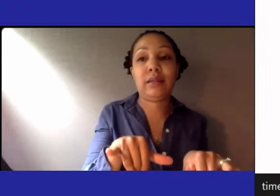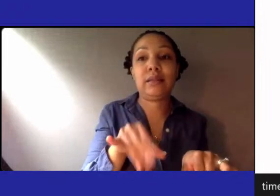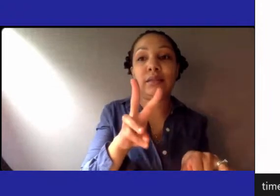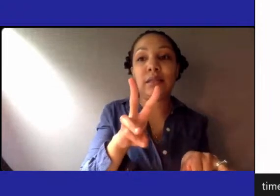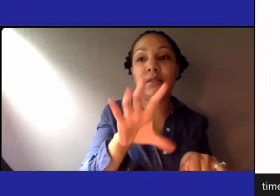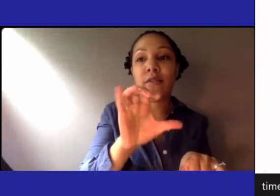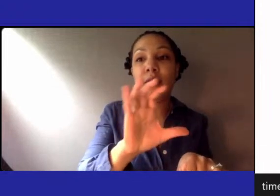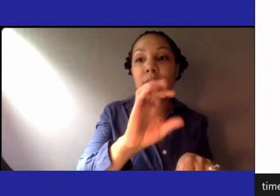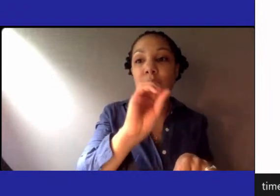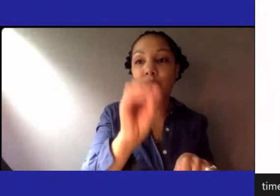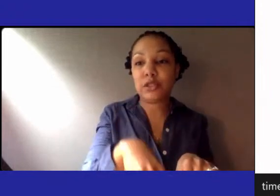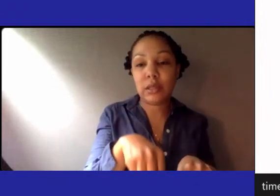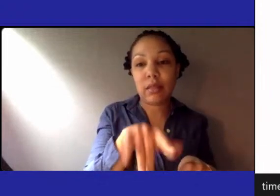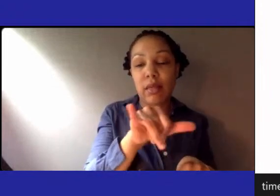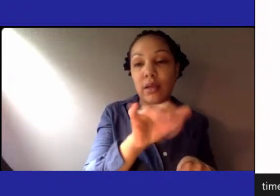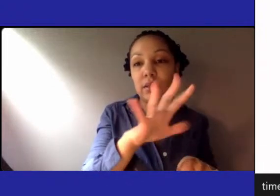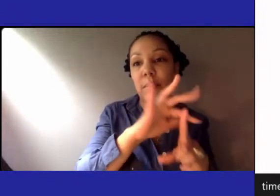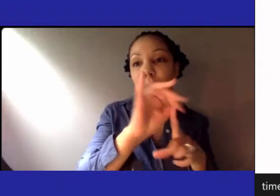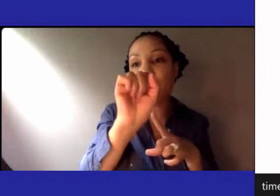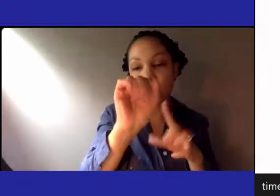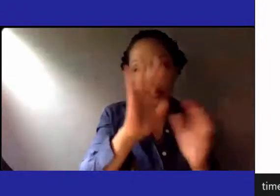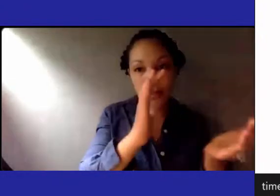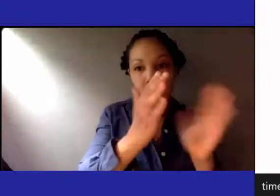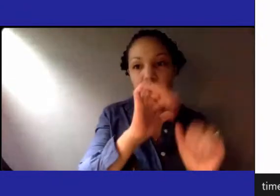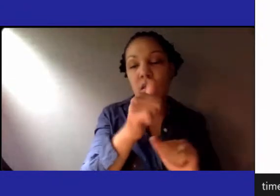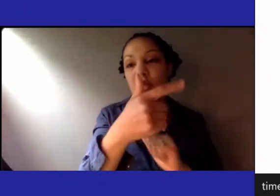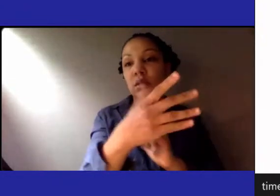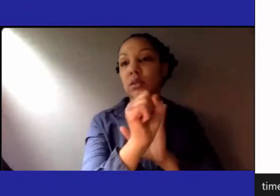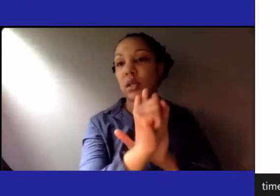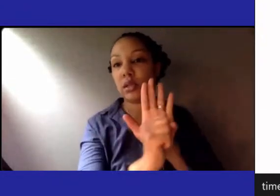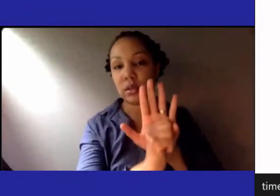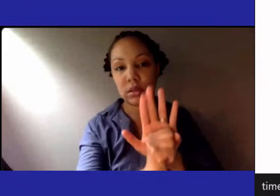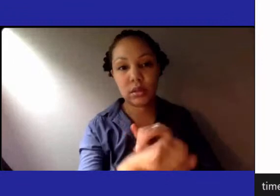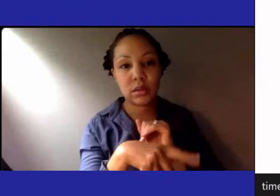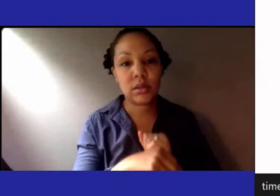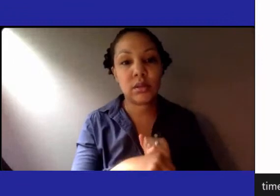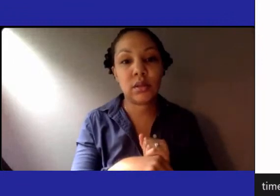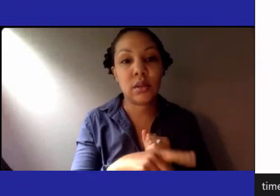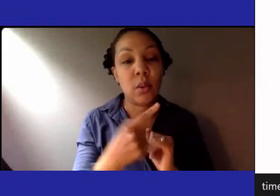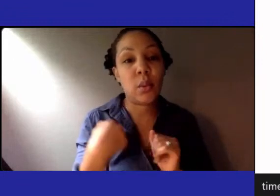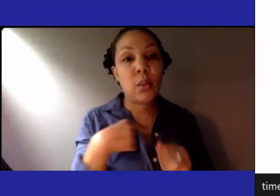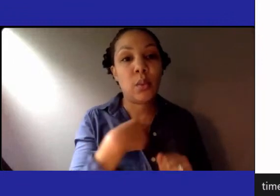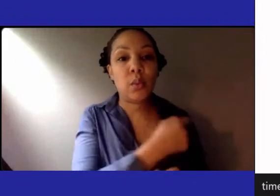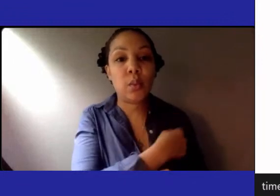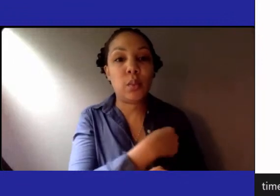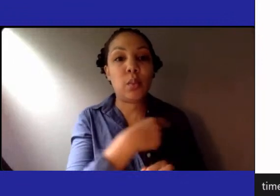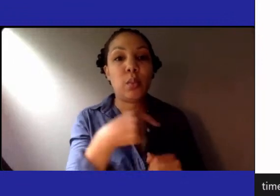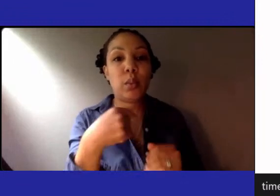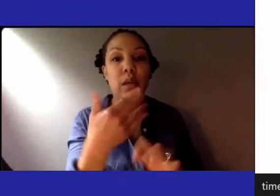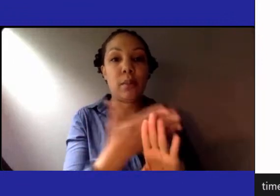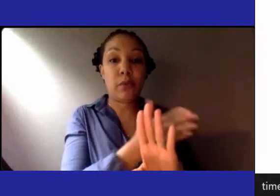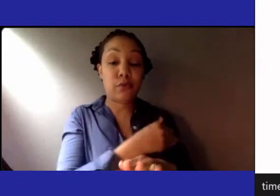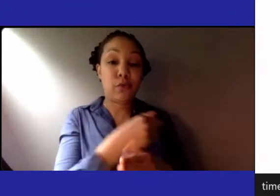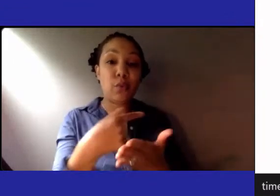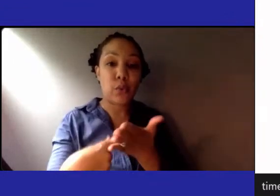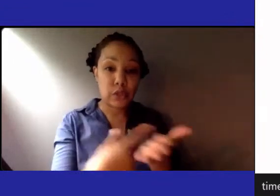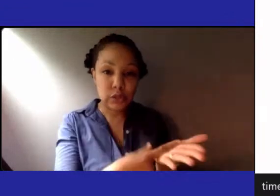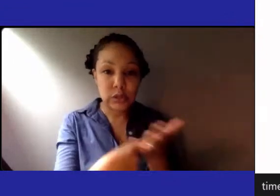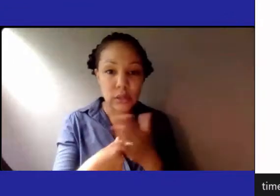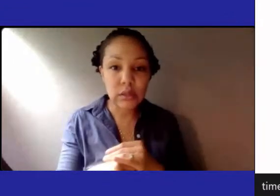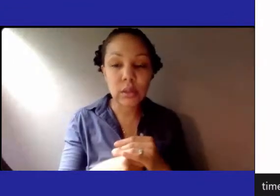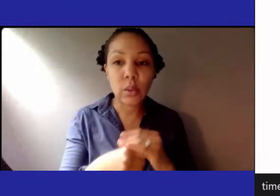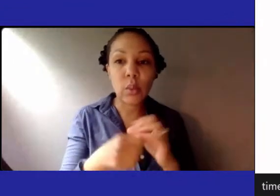other states. We are light years ahead. And we spoke, Sally, thank you. We spoke with New York